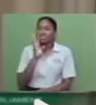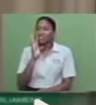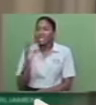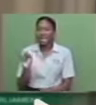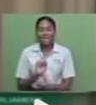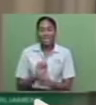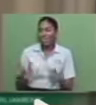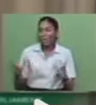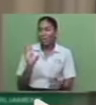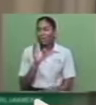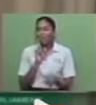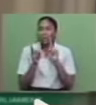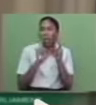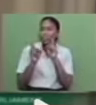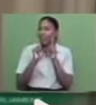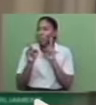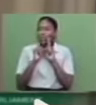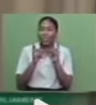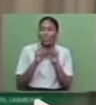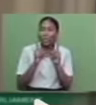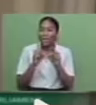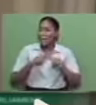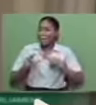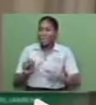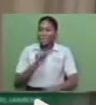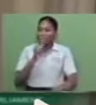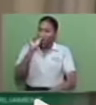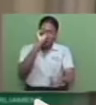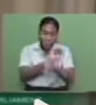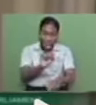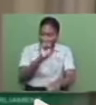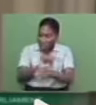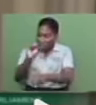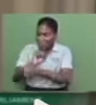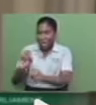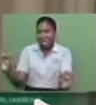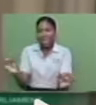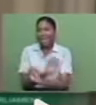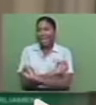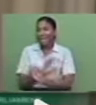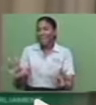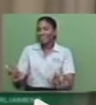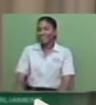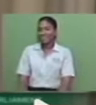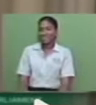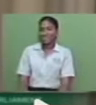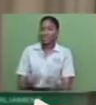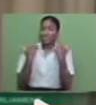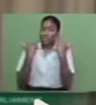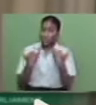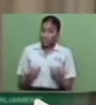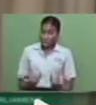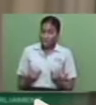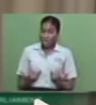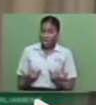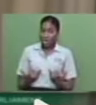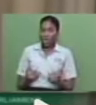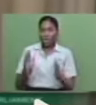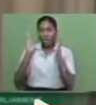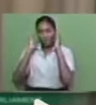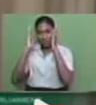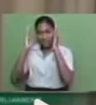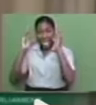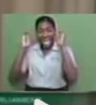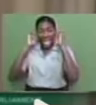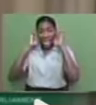talk to talk, but in terms of getting the work done, it doesn't happen. I turn now to the sector relating to education, and again,